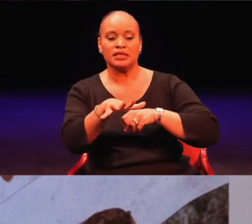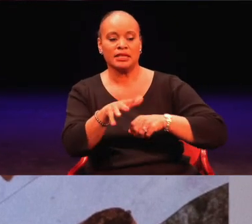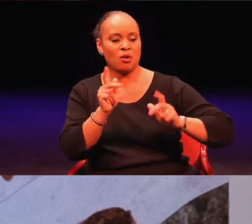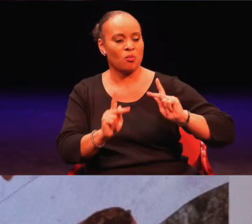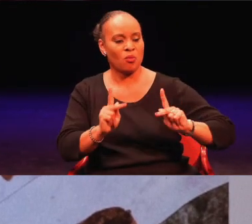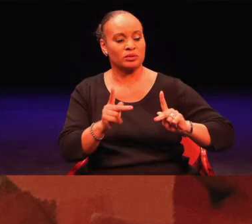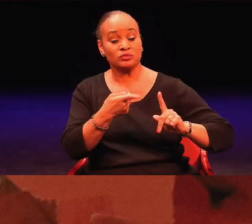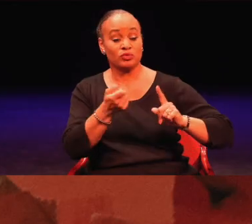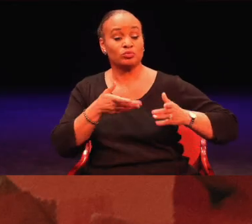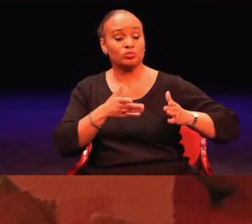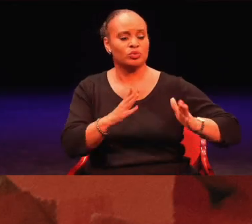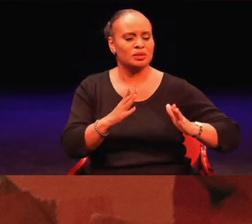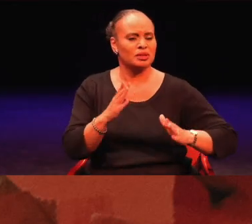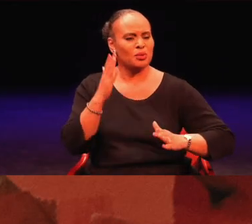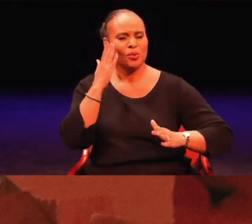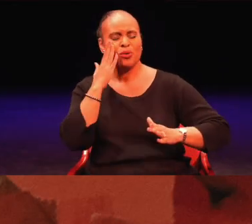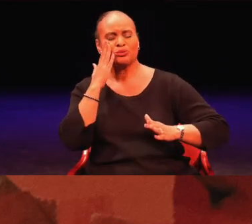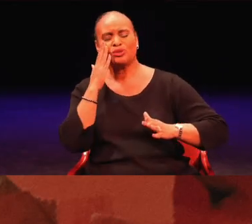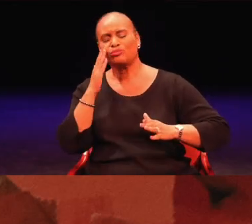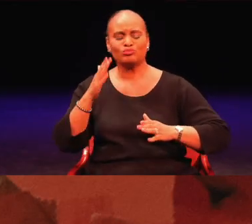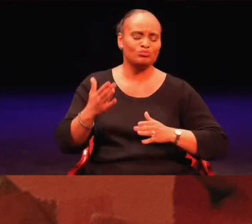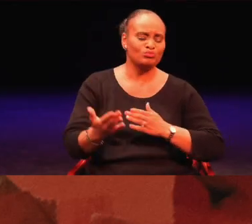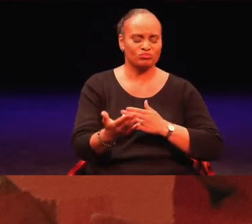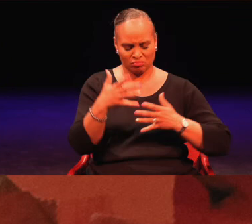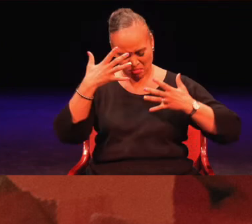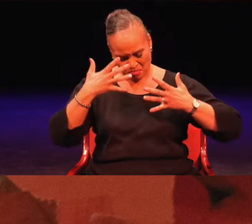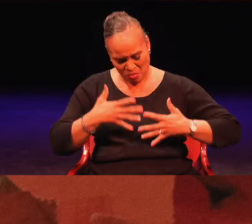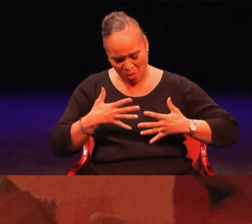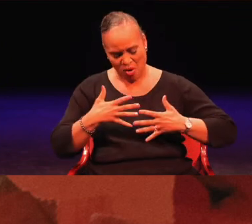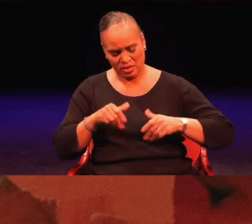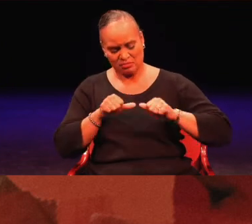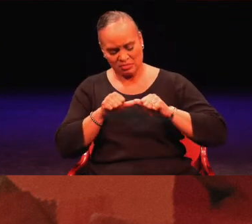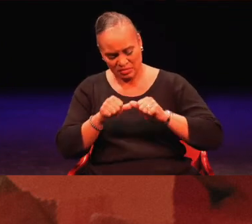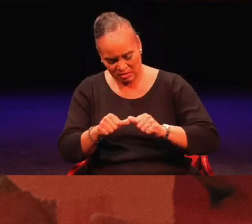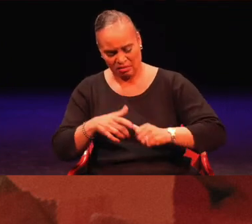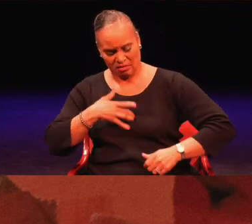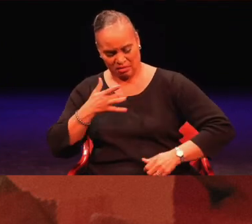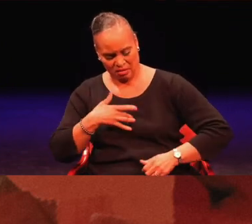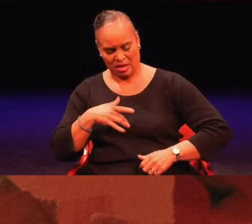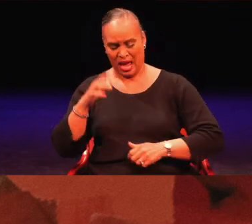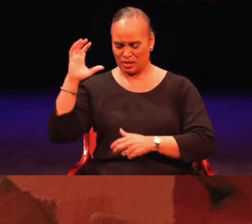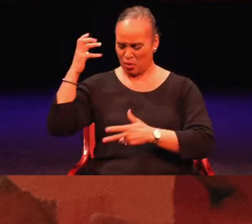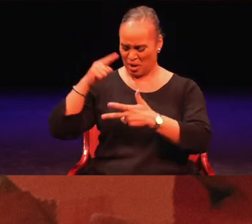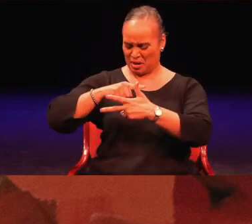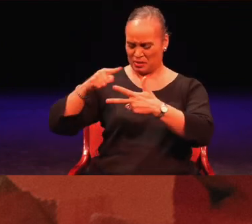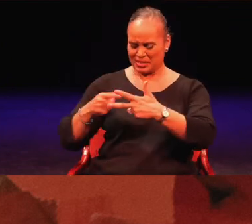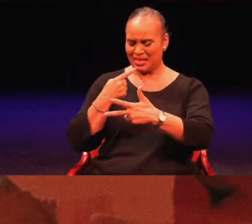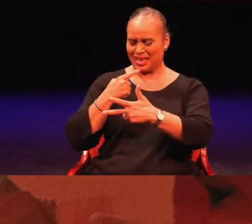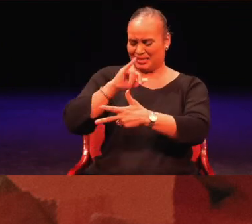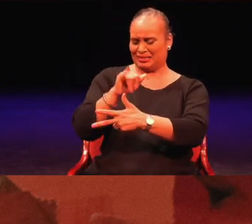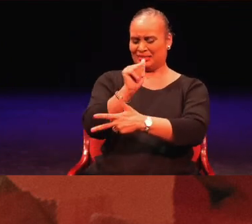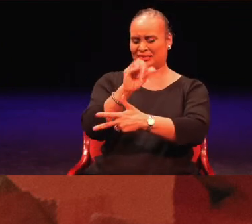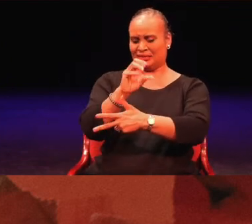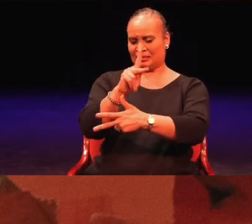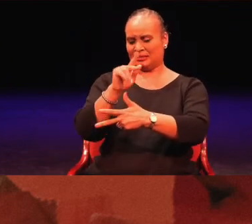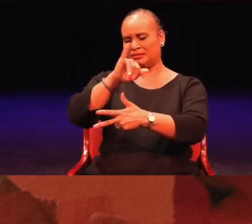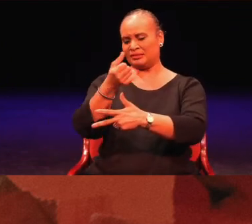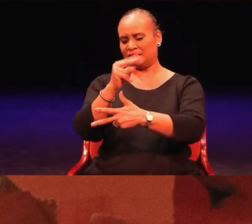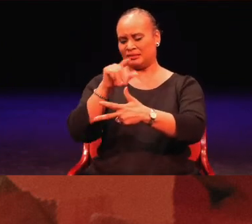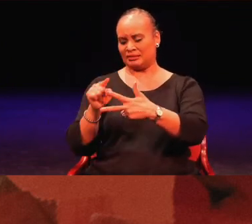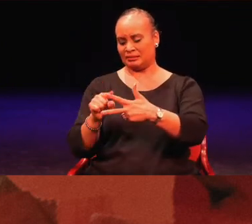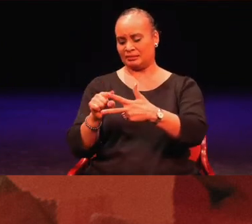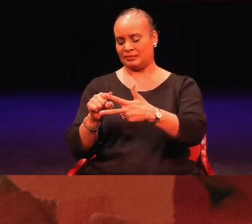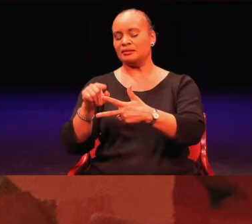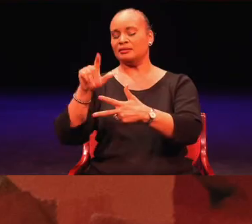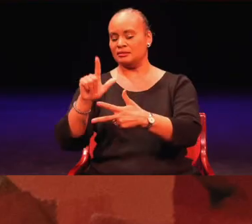sending out warriors from streets that know to be mourning still, as a lone radio tells us how Jack Johnson,